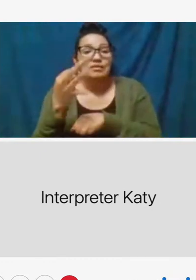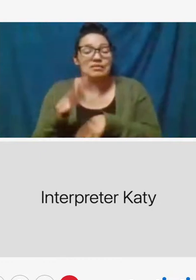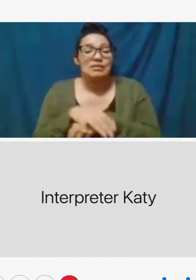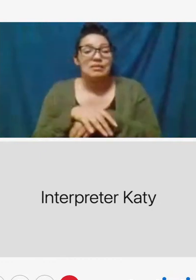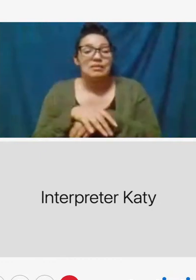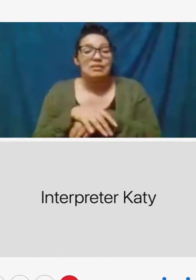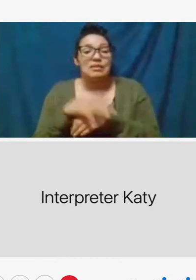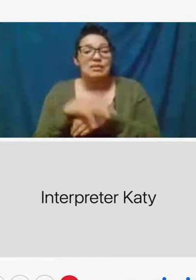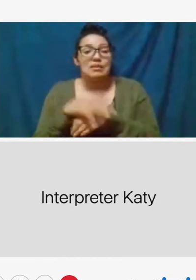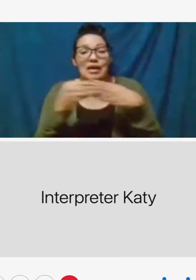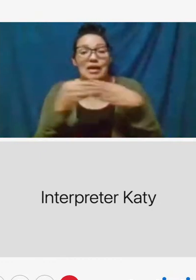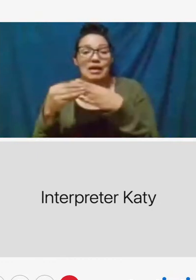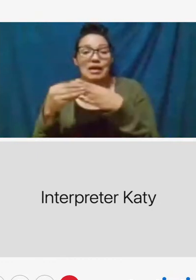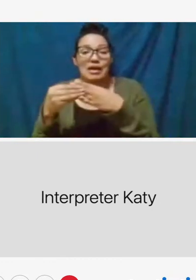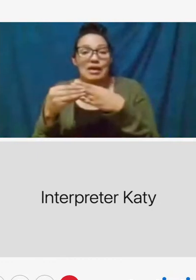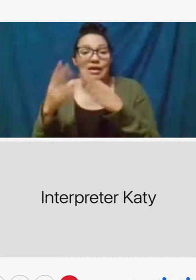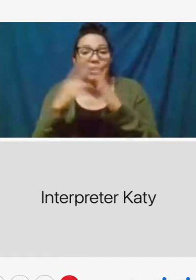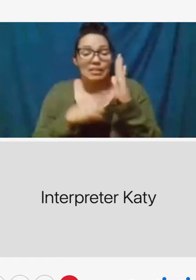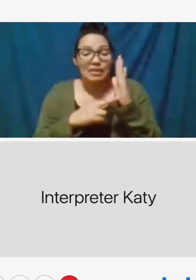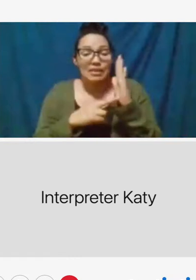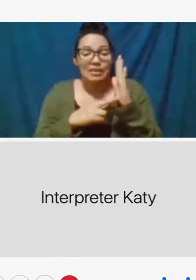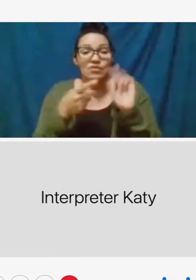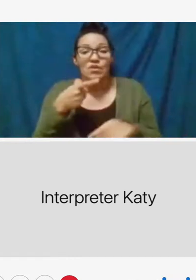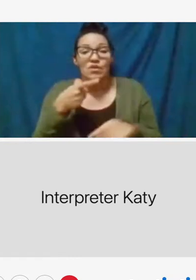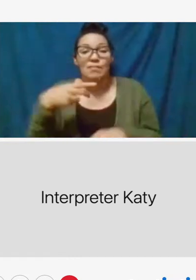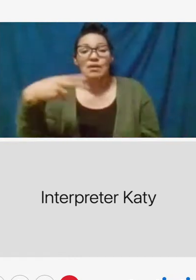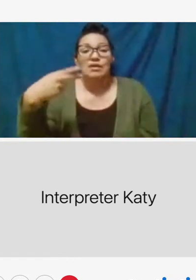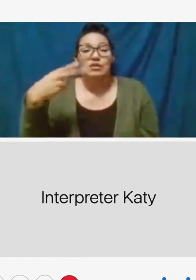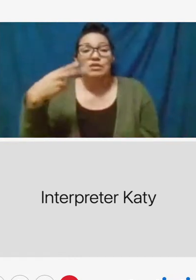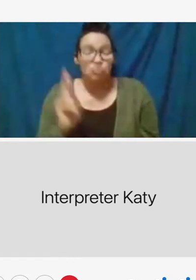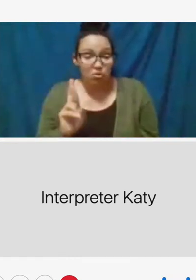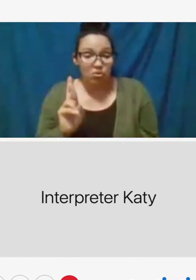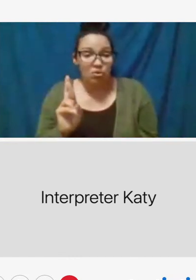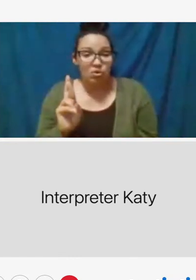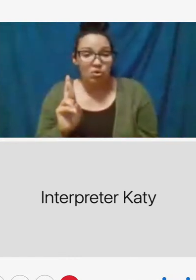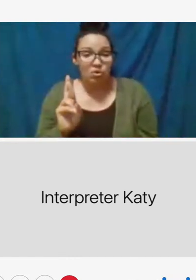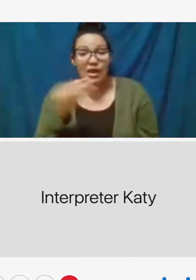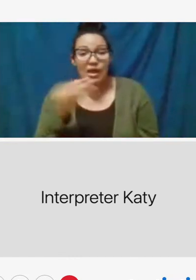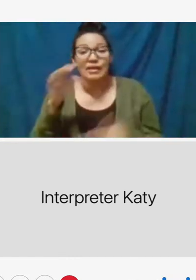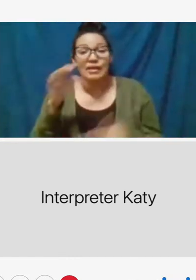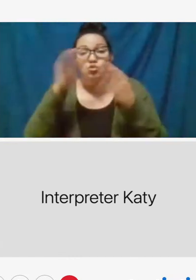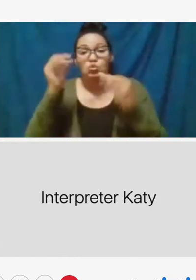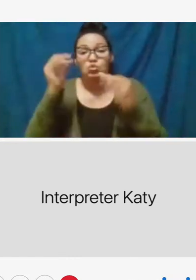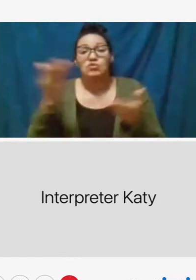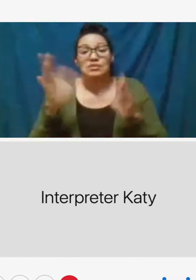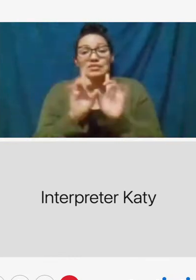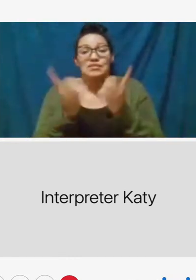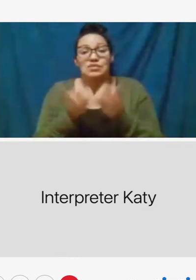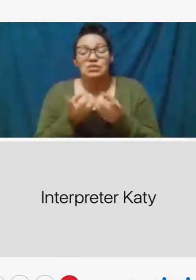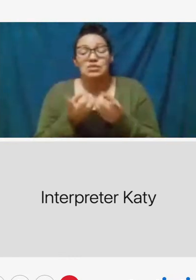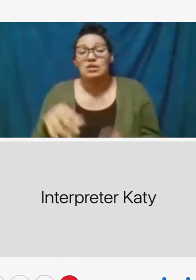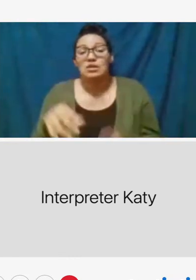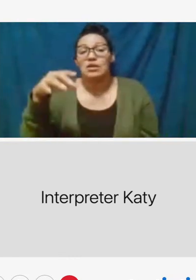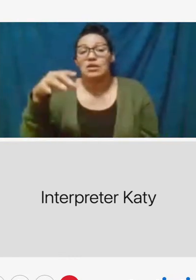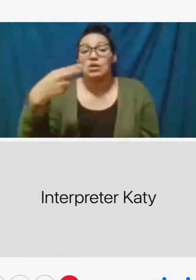presentation by uh human resources and student services division Human Resources uh is assistant superintendent D